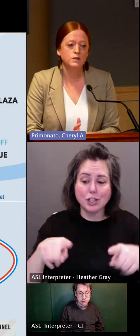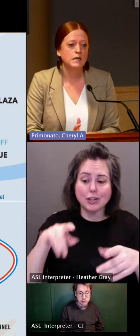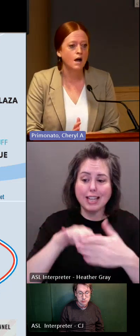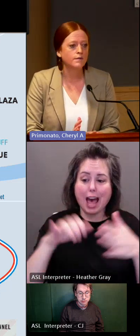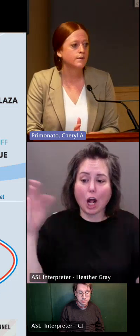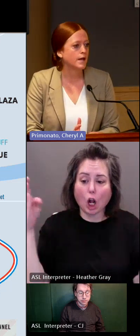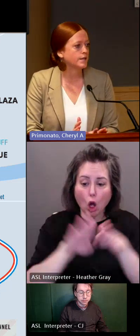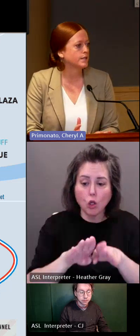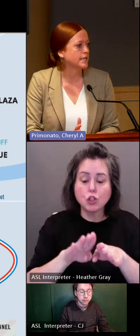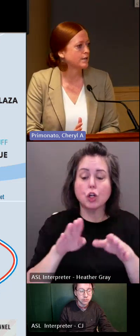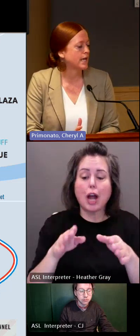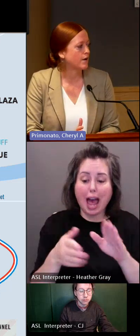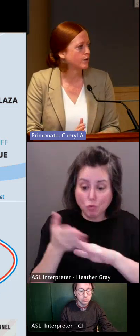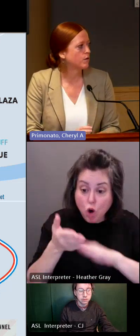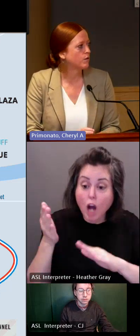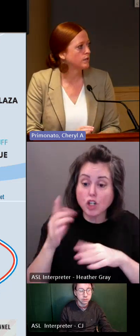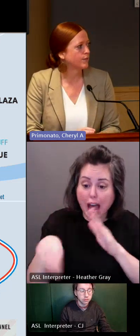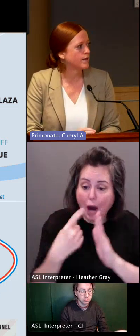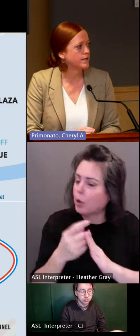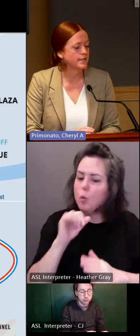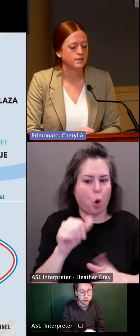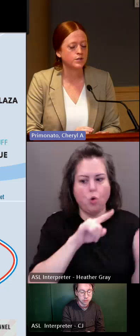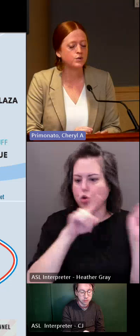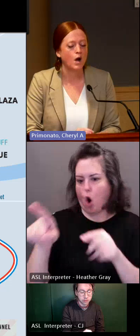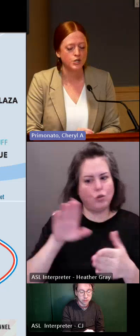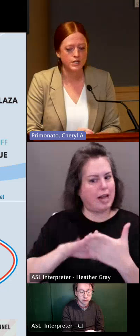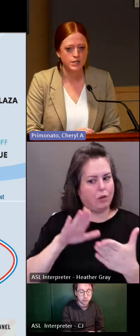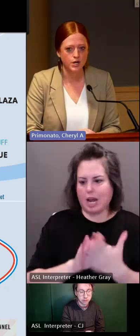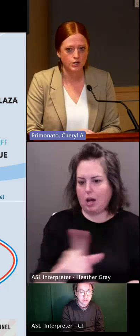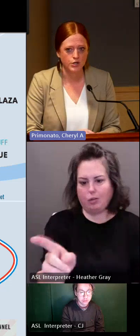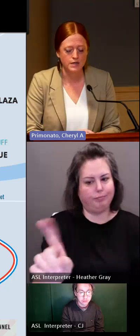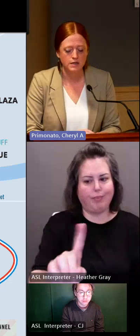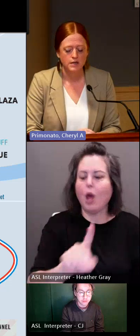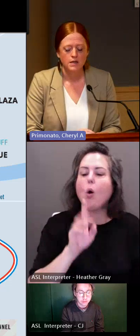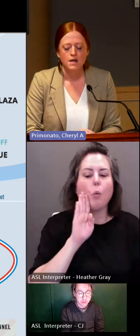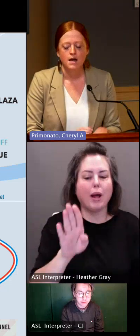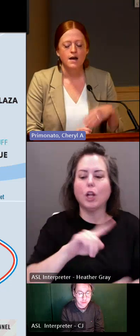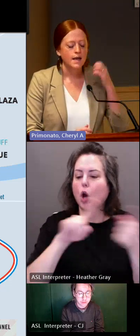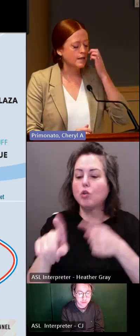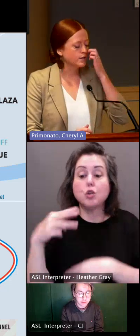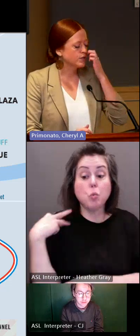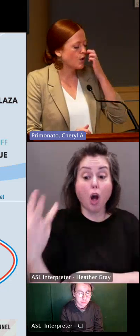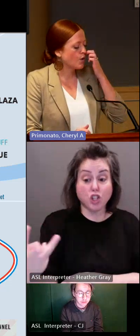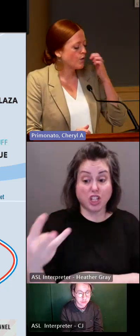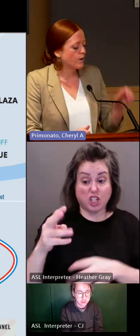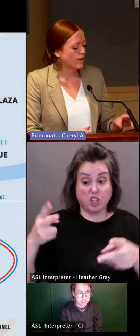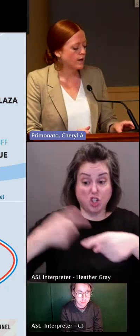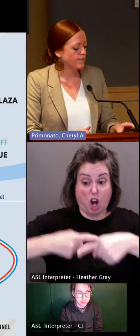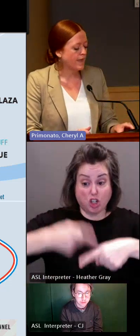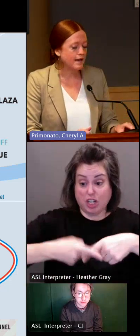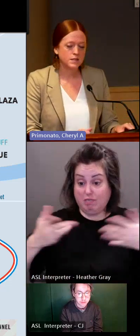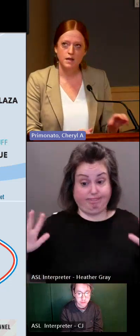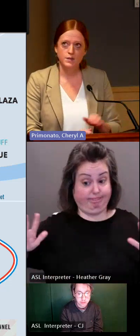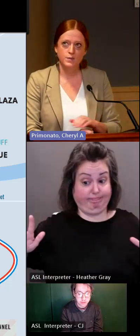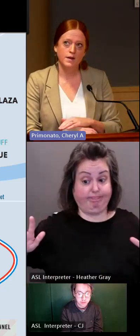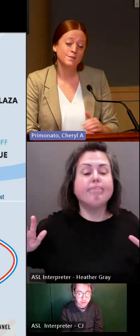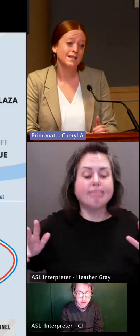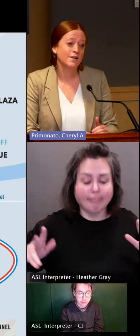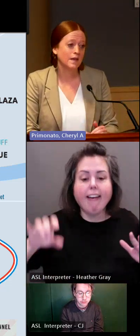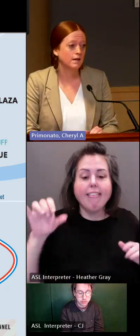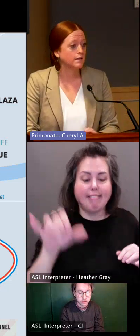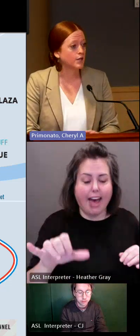hour will not run to downtown. It will only run to Washington Junction. And so that is